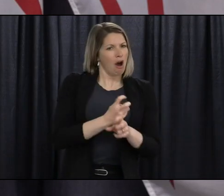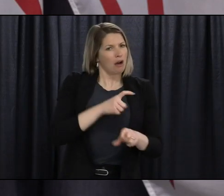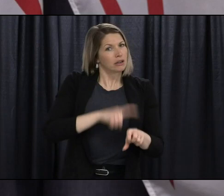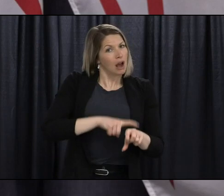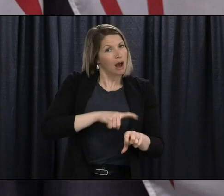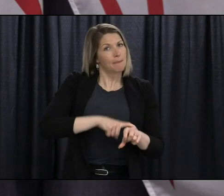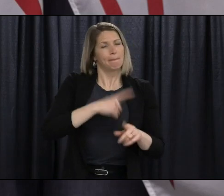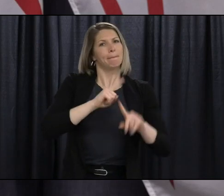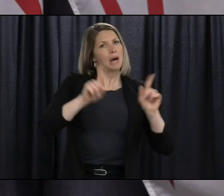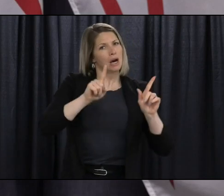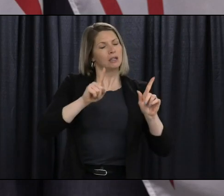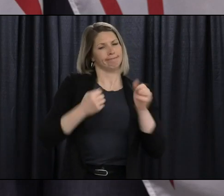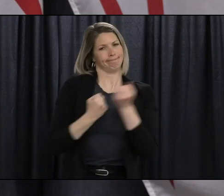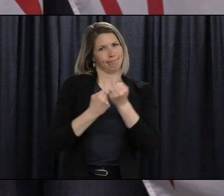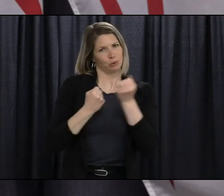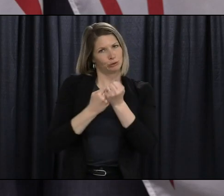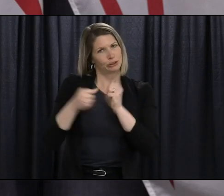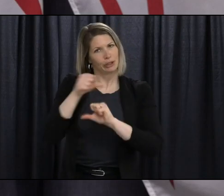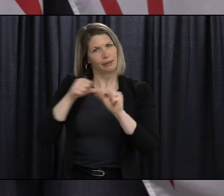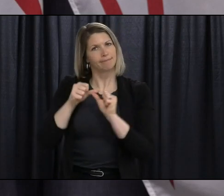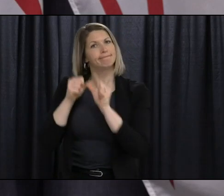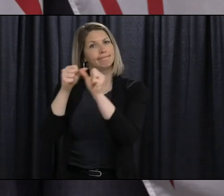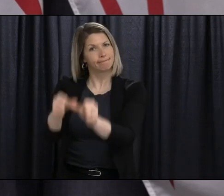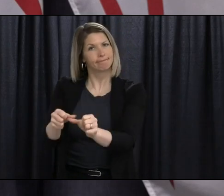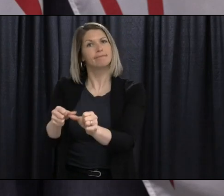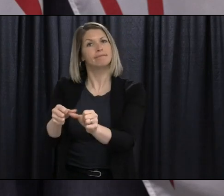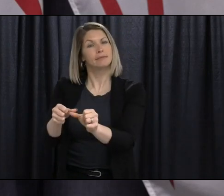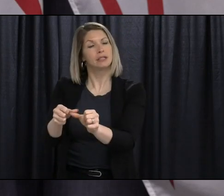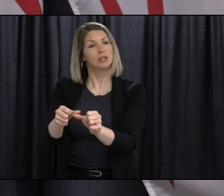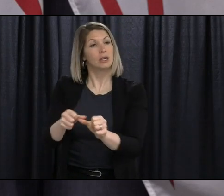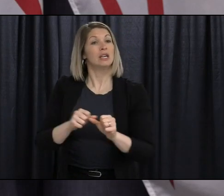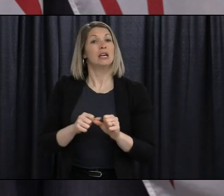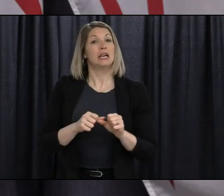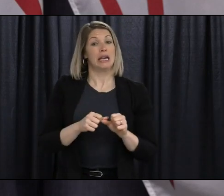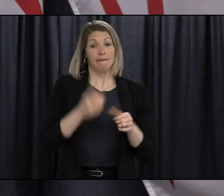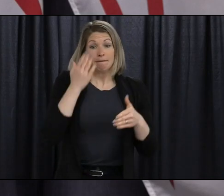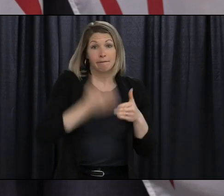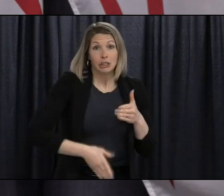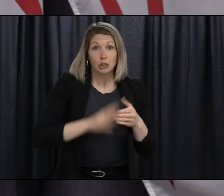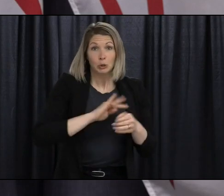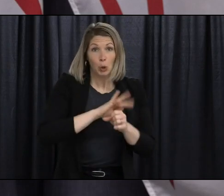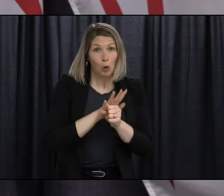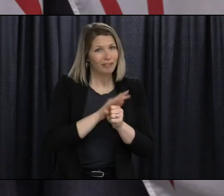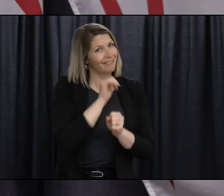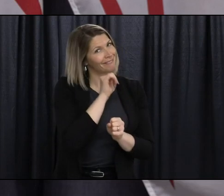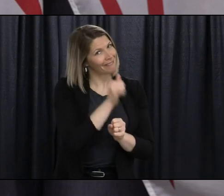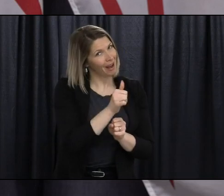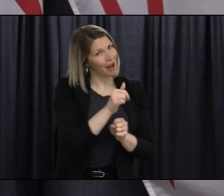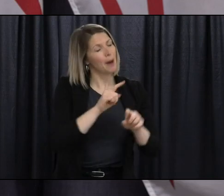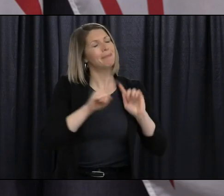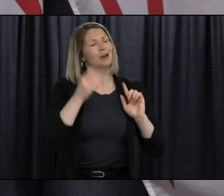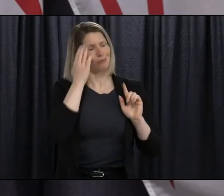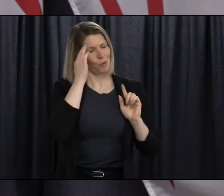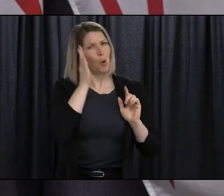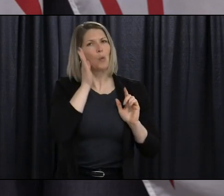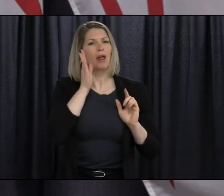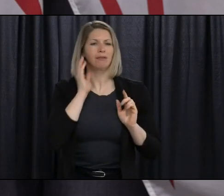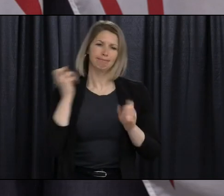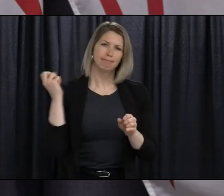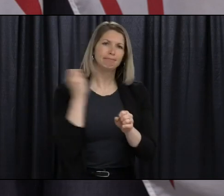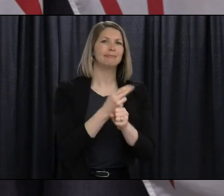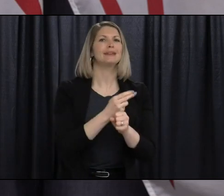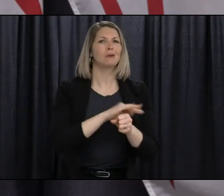other. We may not be there yet, but we started this together and we'll finish it together. Our actions to date speak for